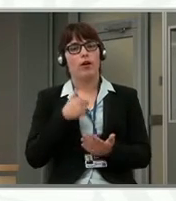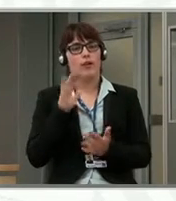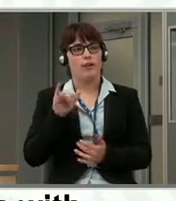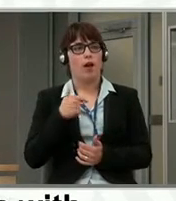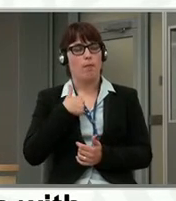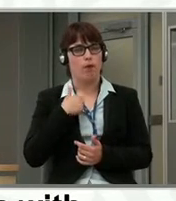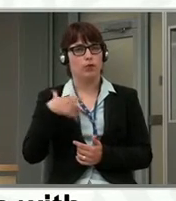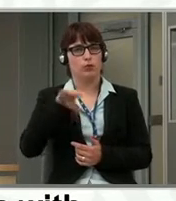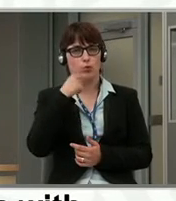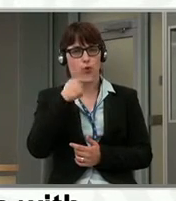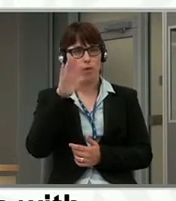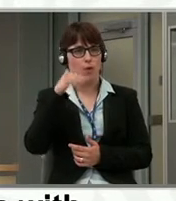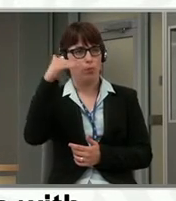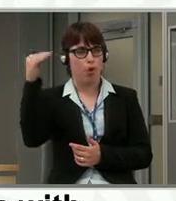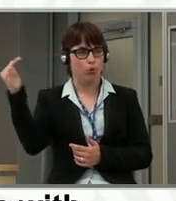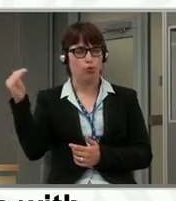been affected the most.